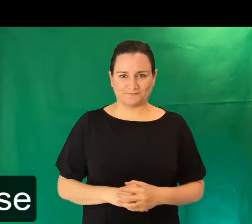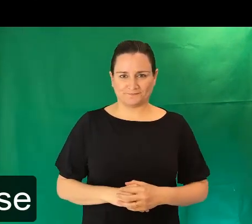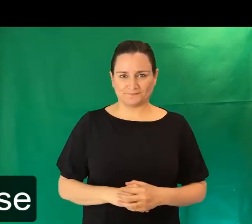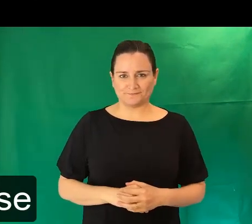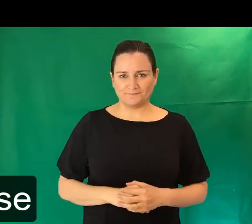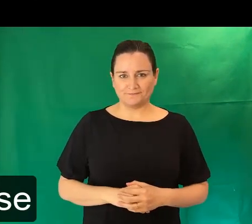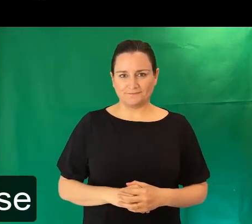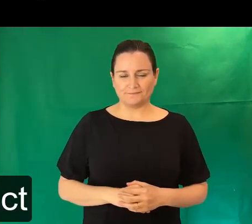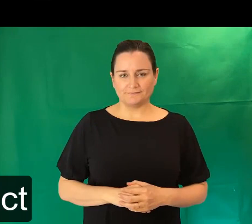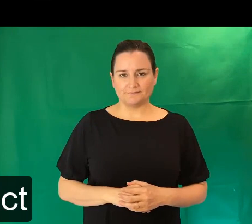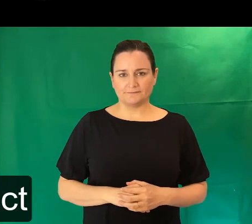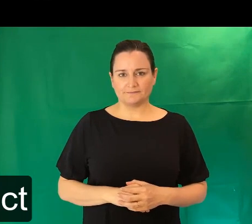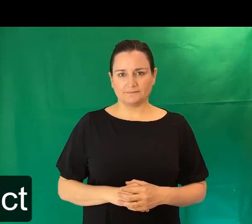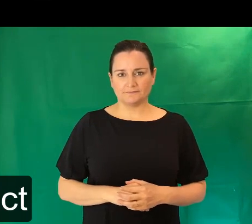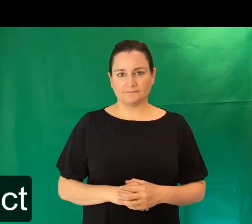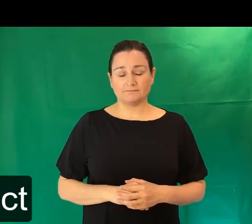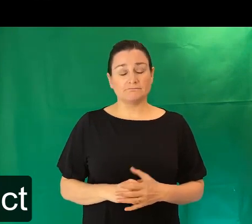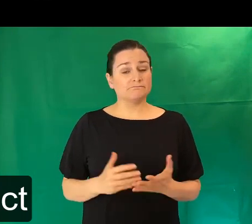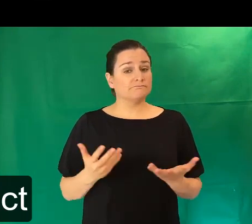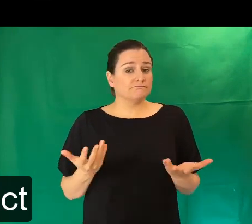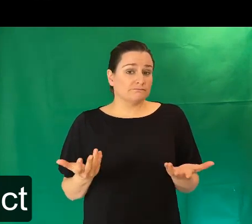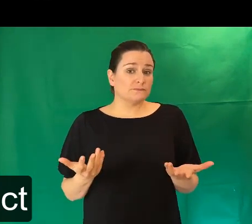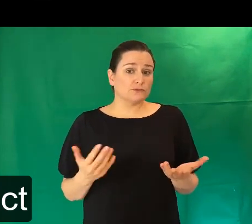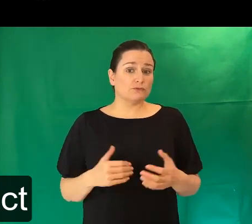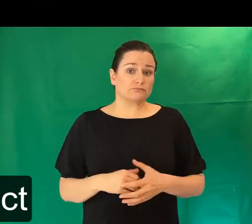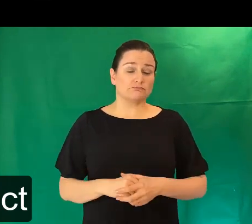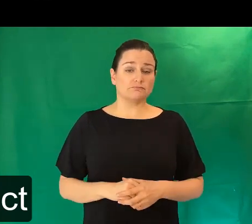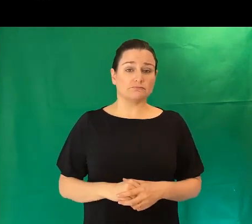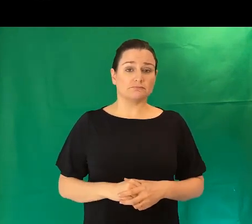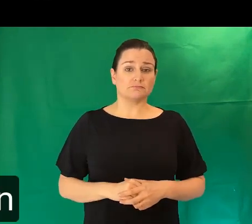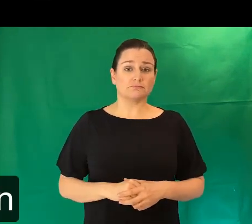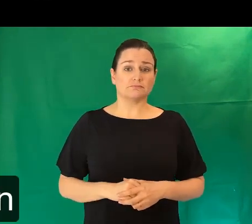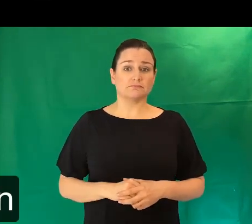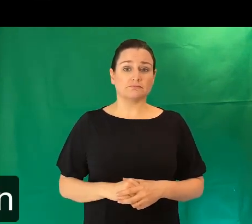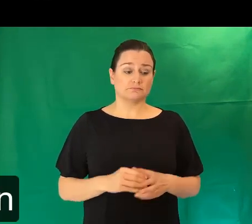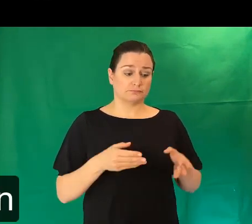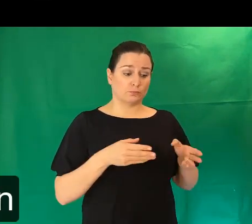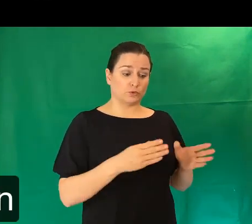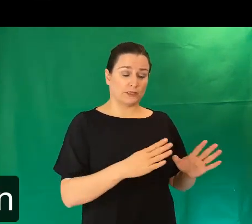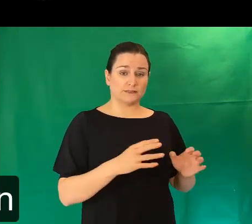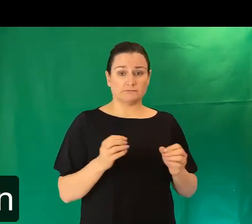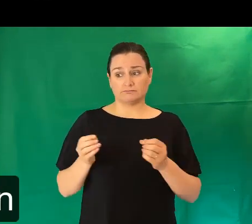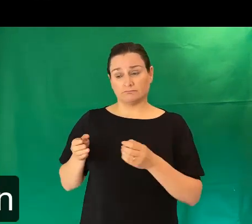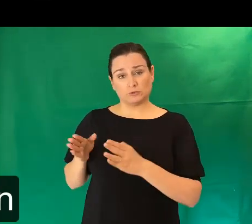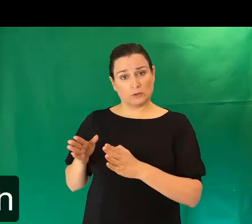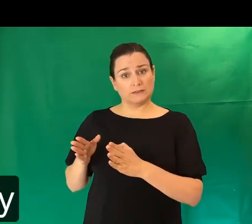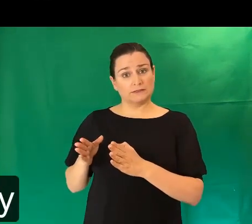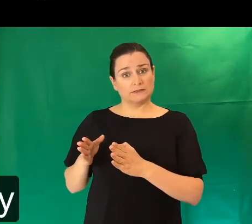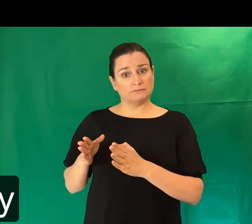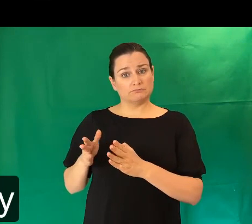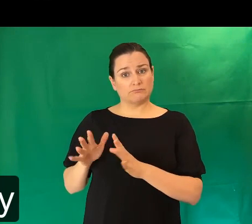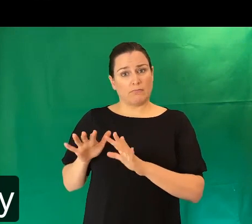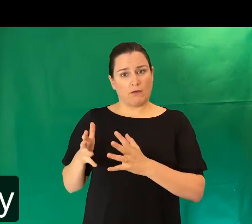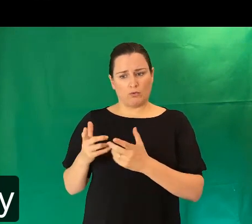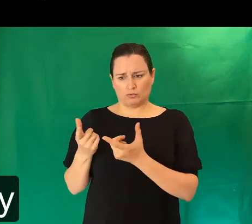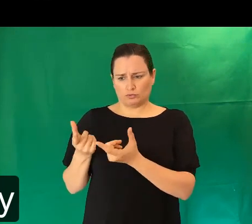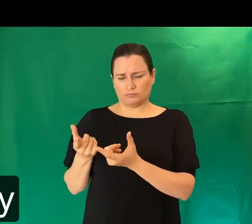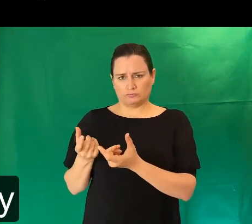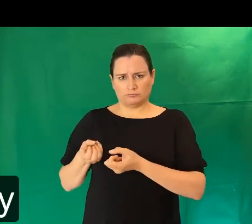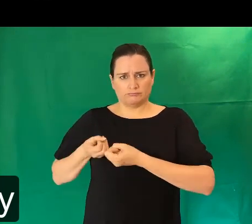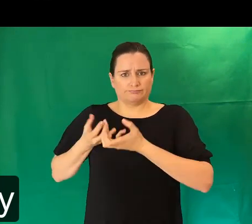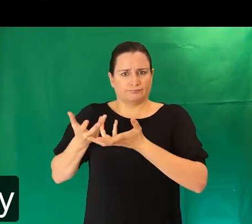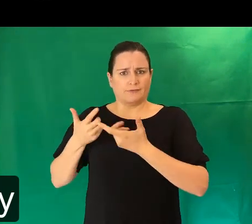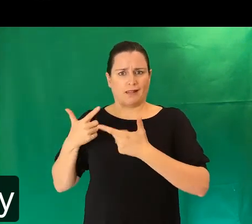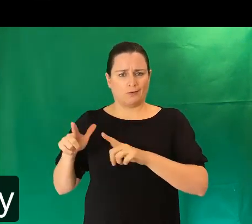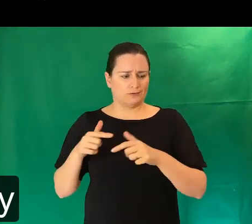And we can think, of course, that this can have considerable impact on the modality difference, that is, can have a considerable